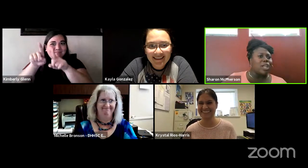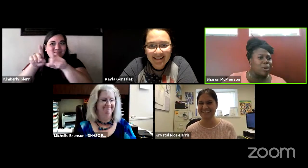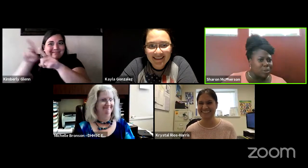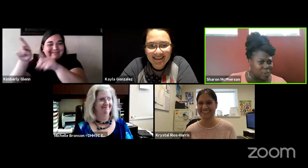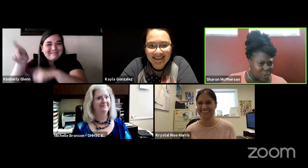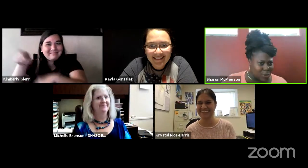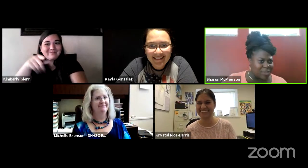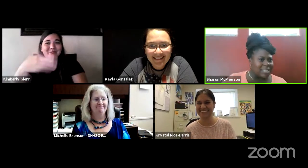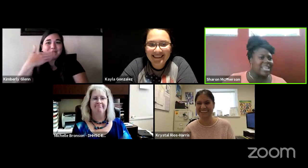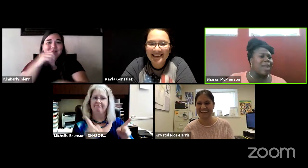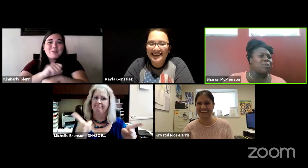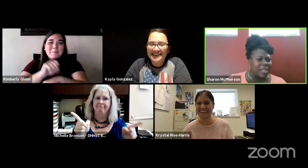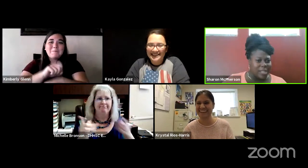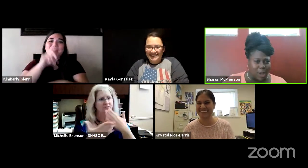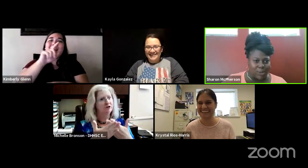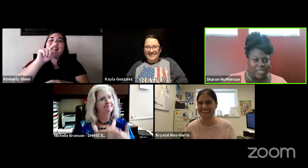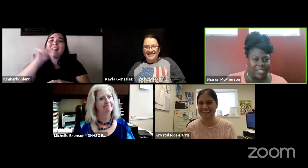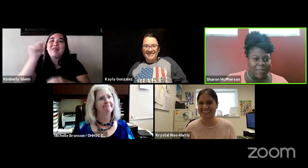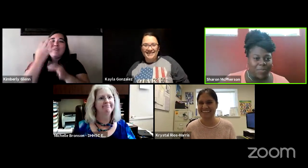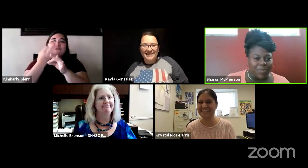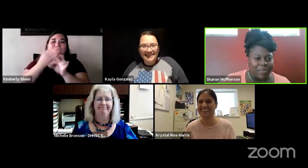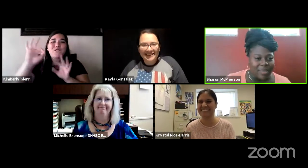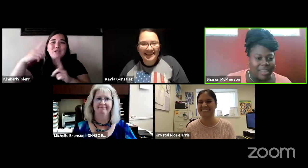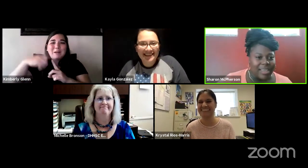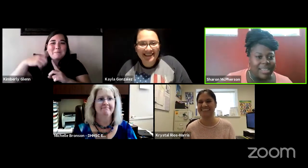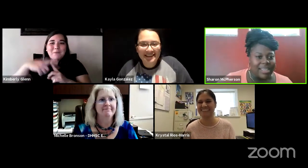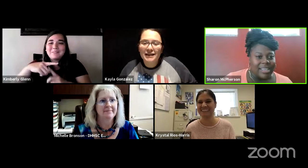game was closer. This game was pretty close.